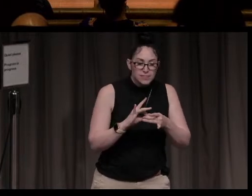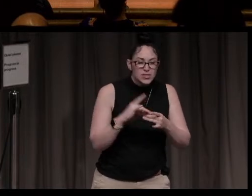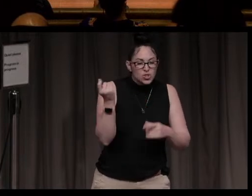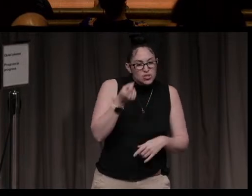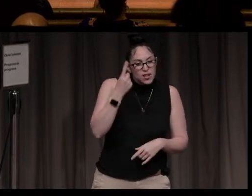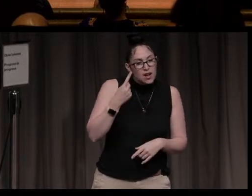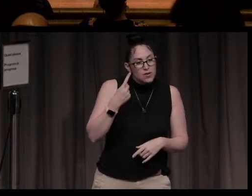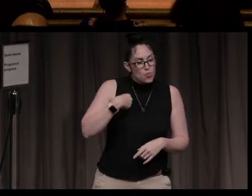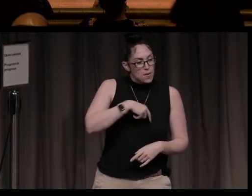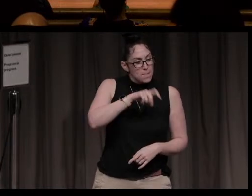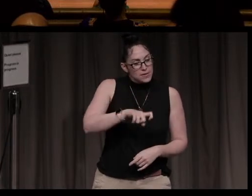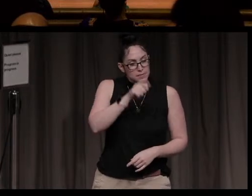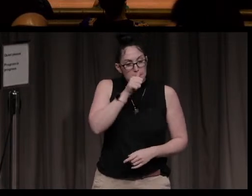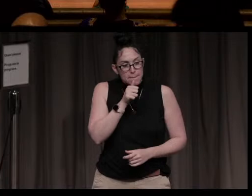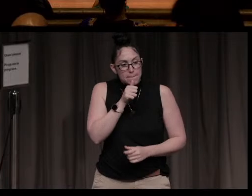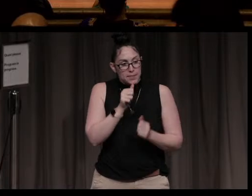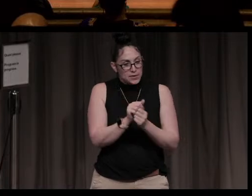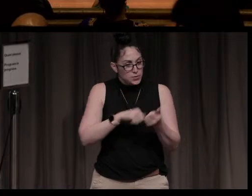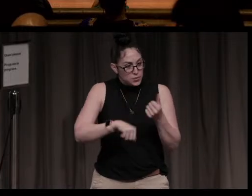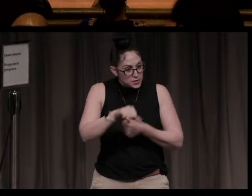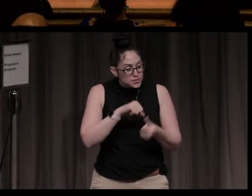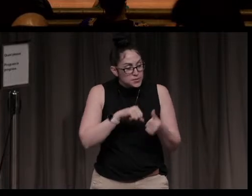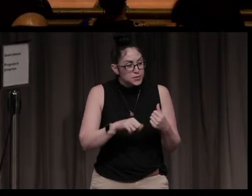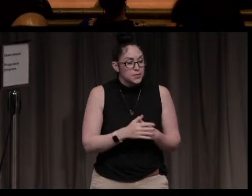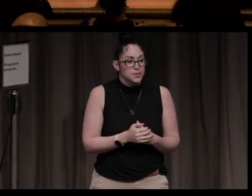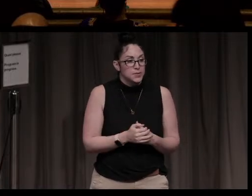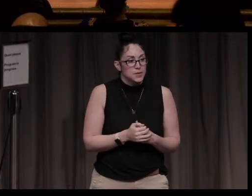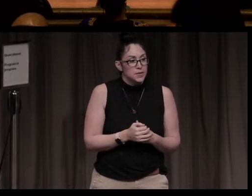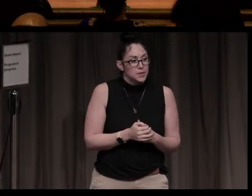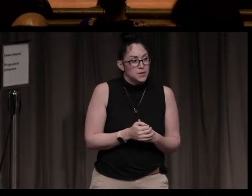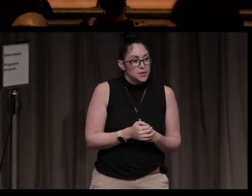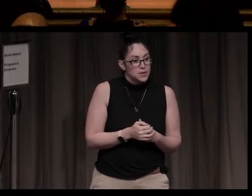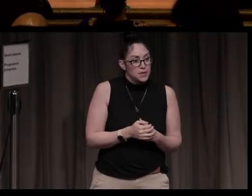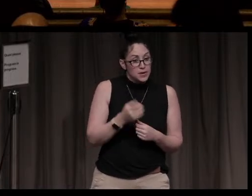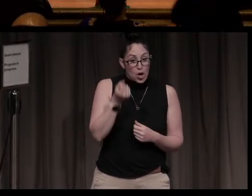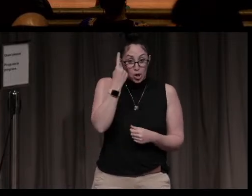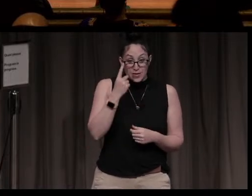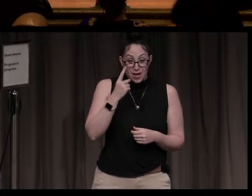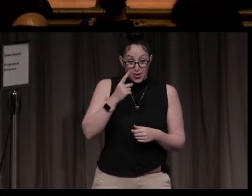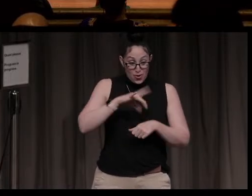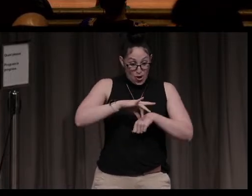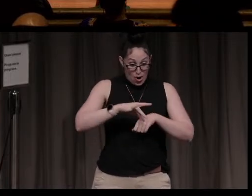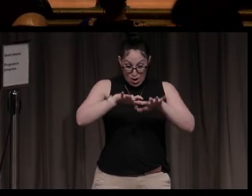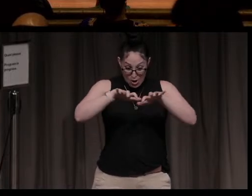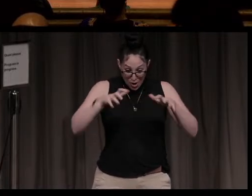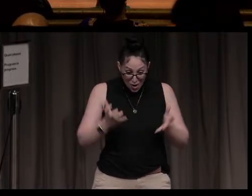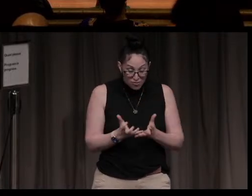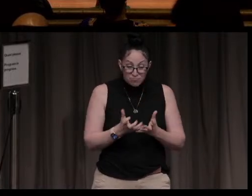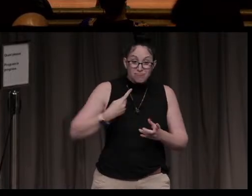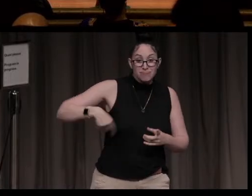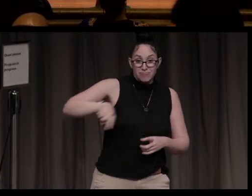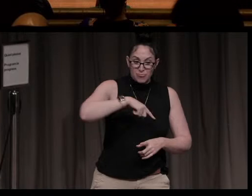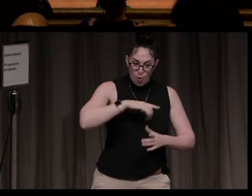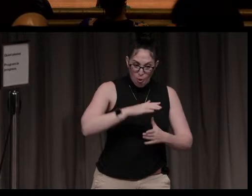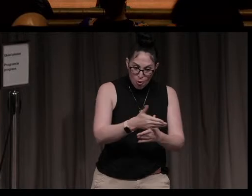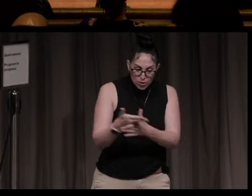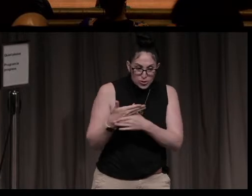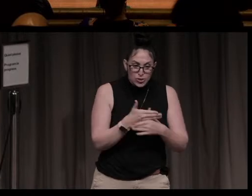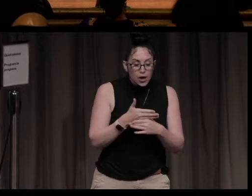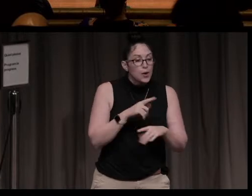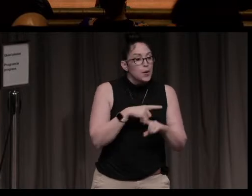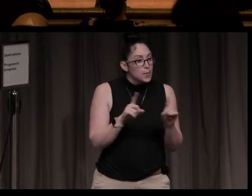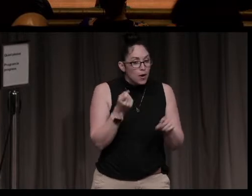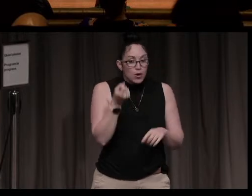patient with each other. I mean, I know that we have one planet to share, but this planet is populated